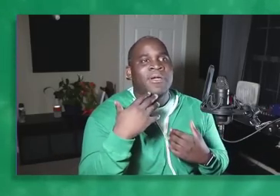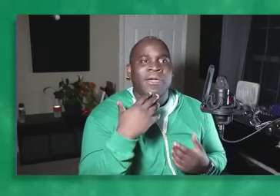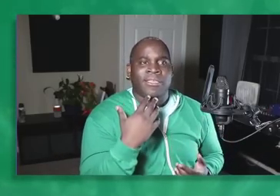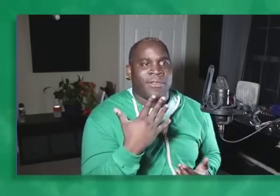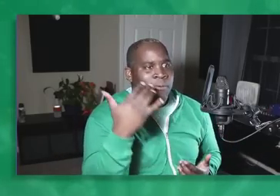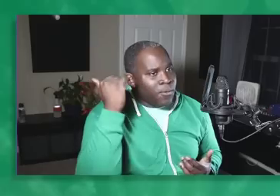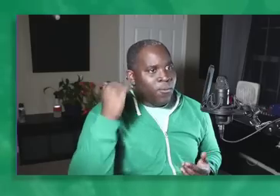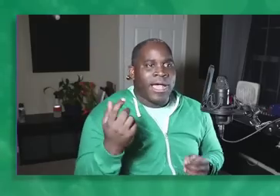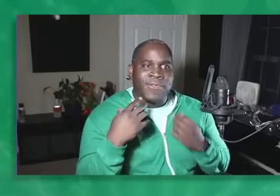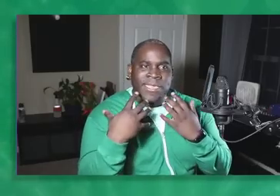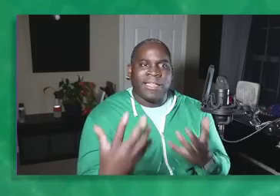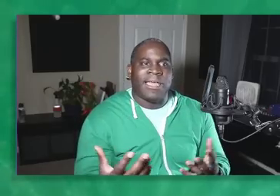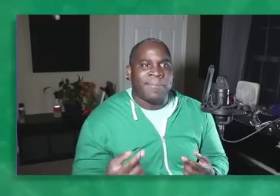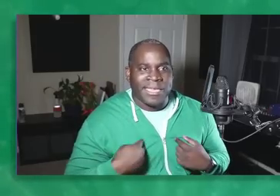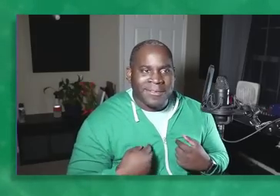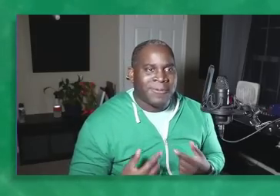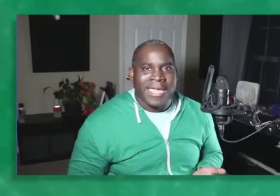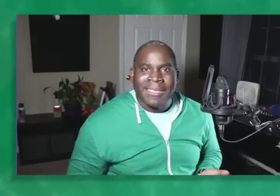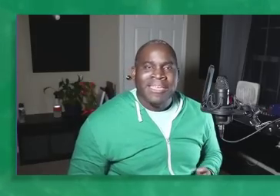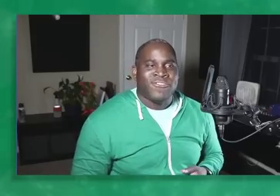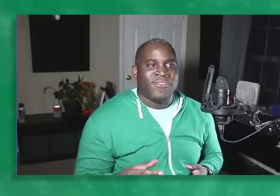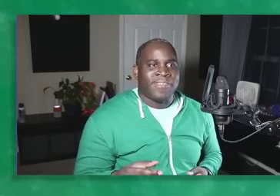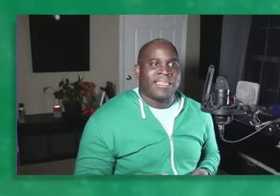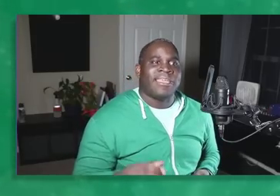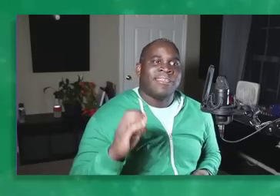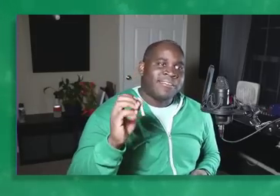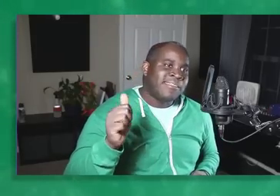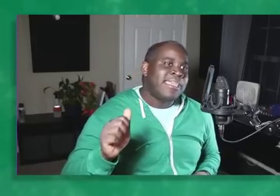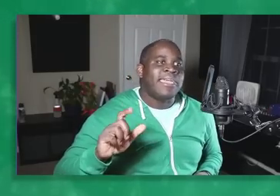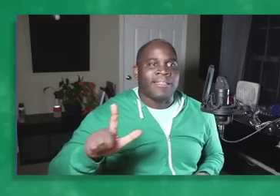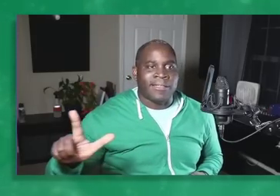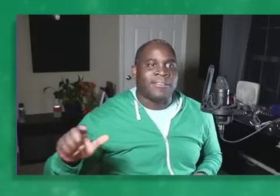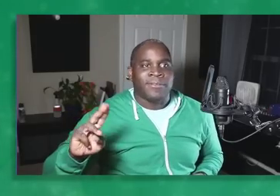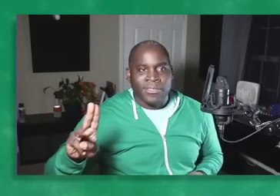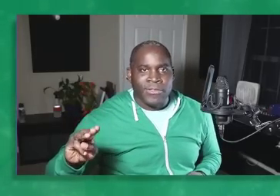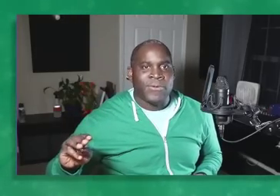Callum, you know, why you yell at me, right? She's saying, like,